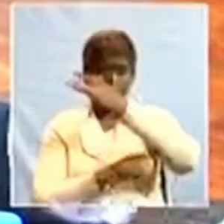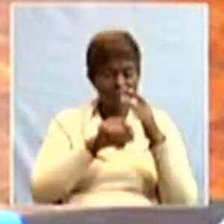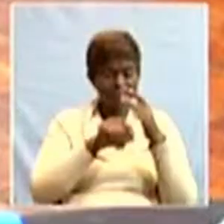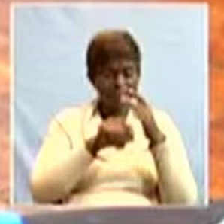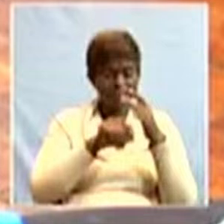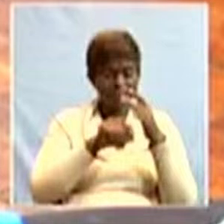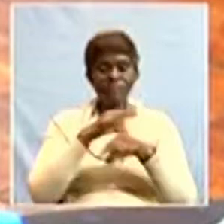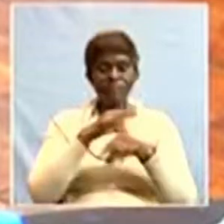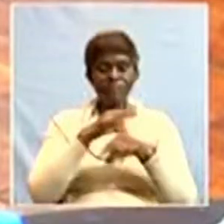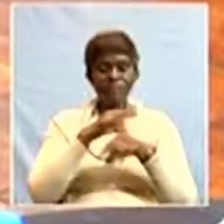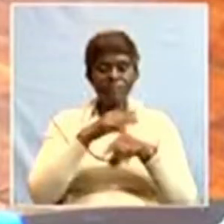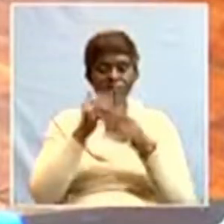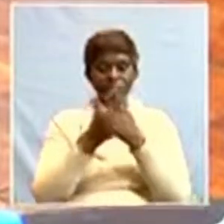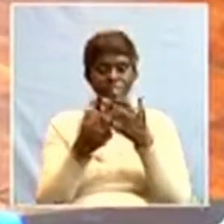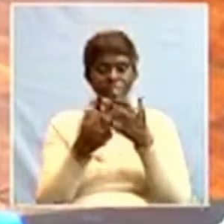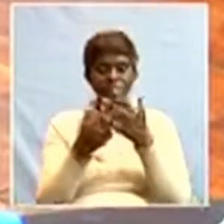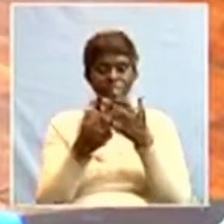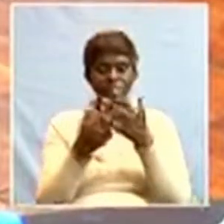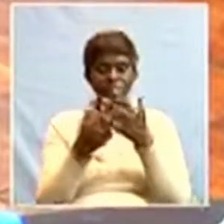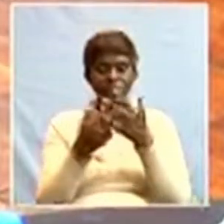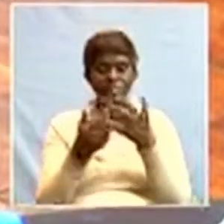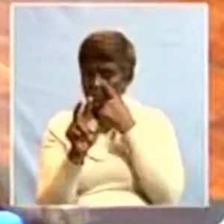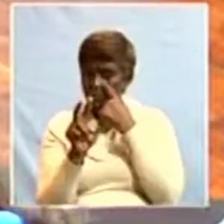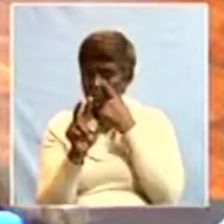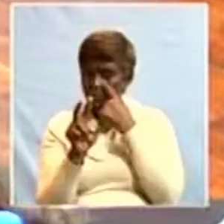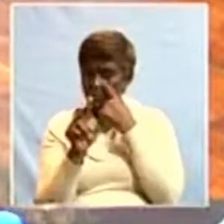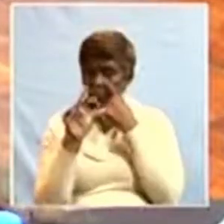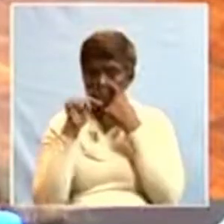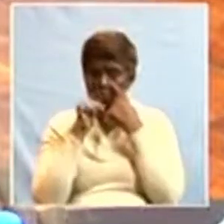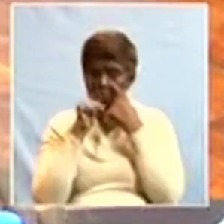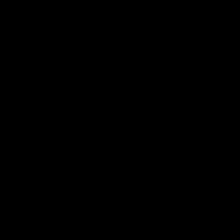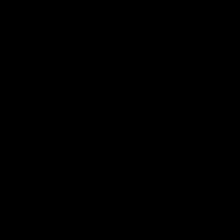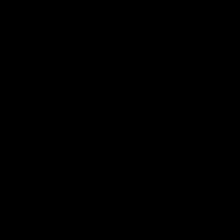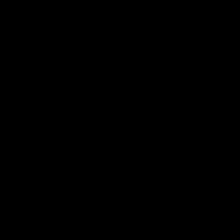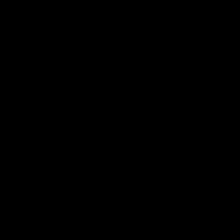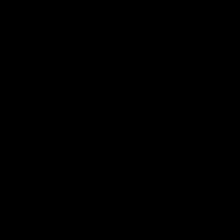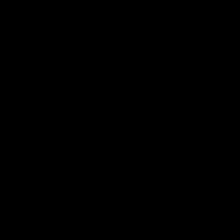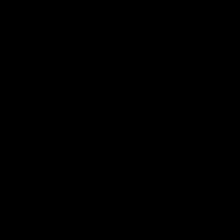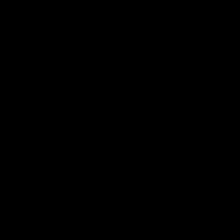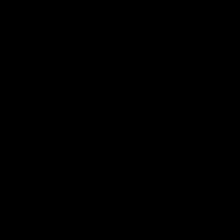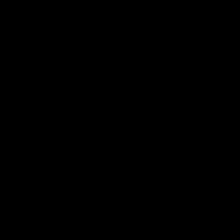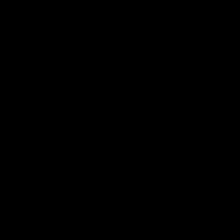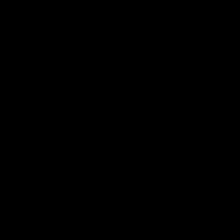guys, engineers, tomorrow is the